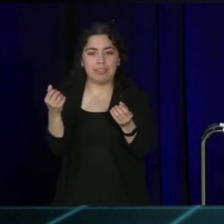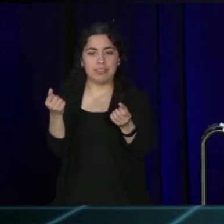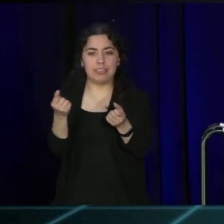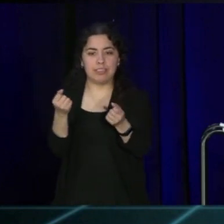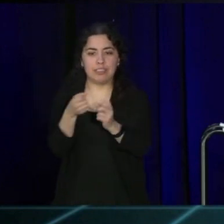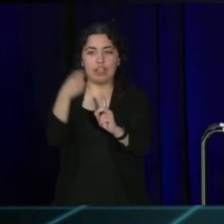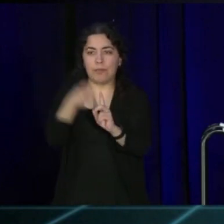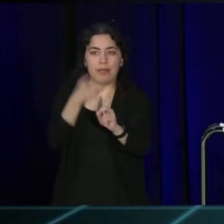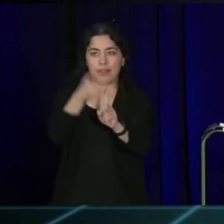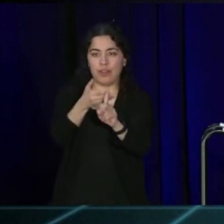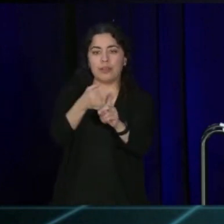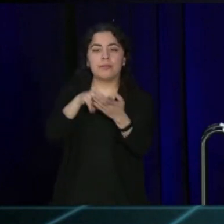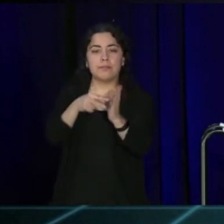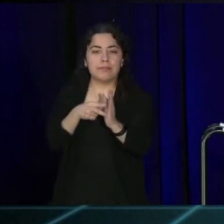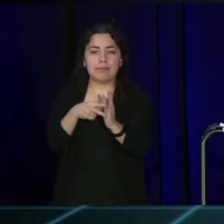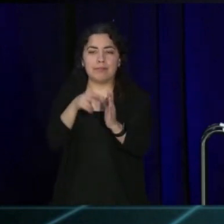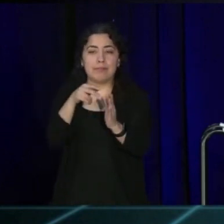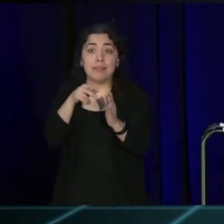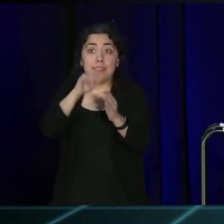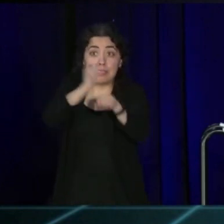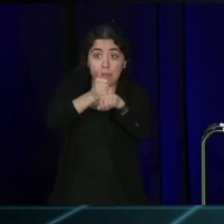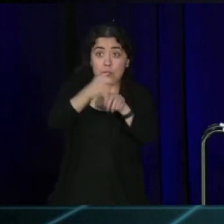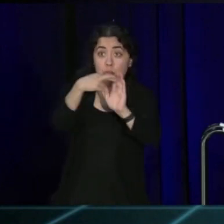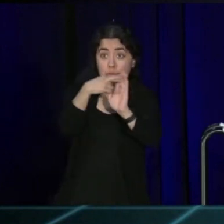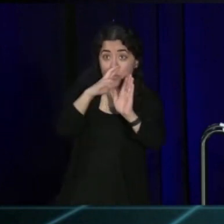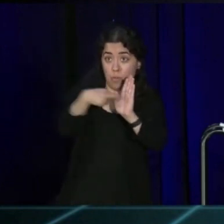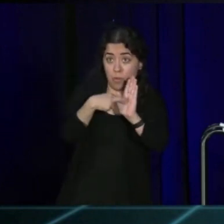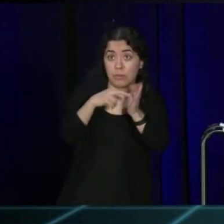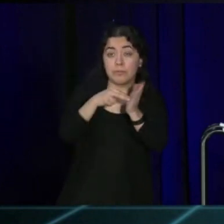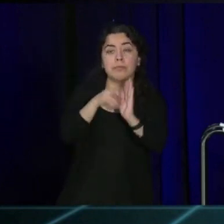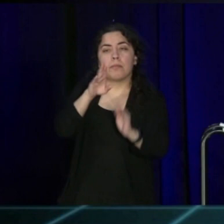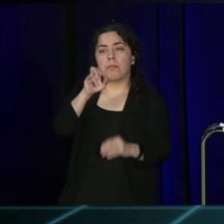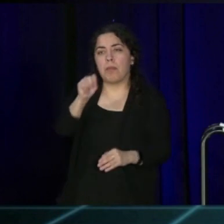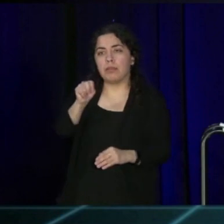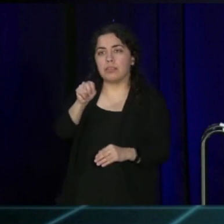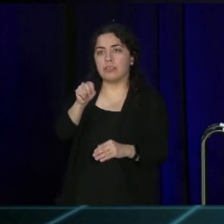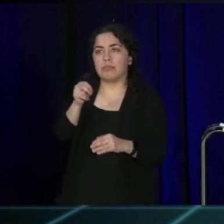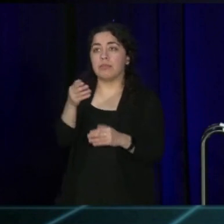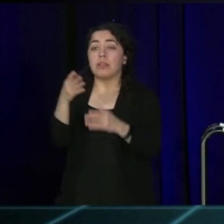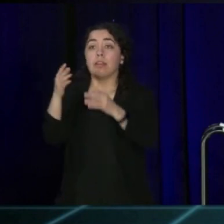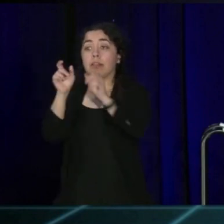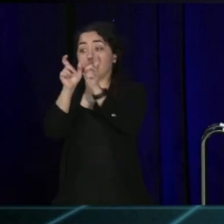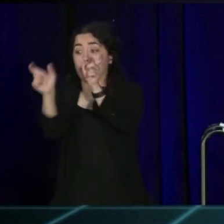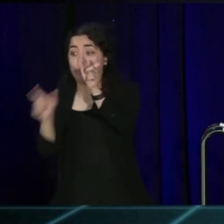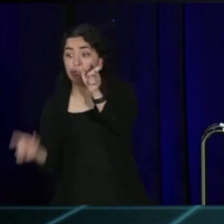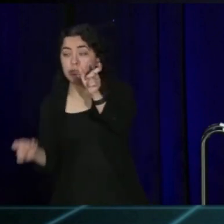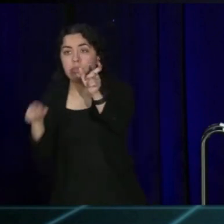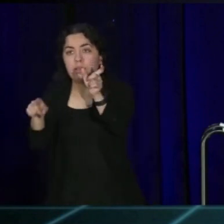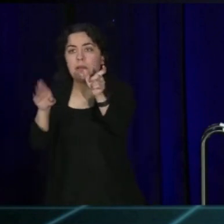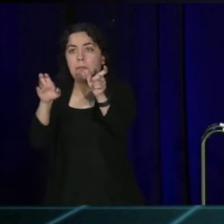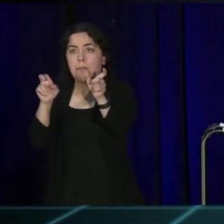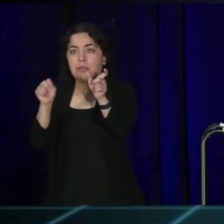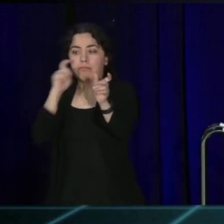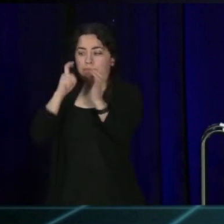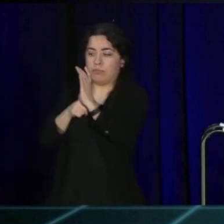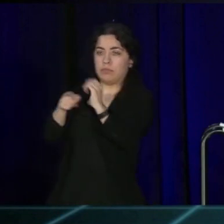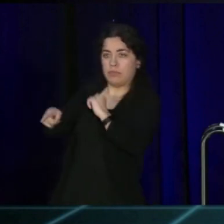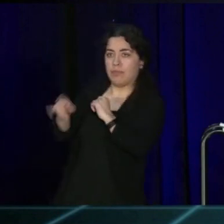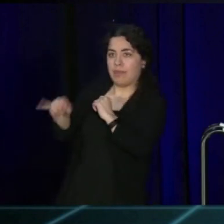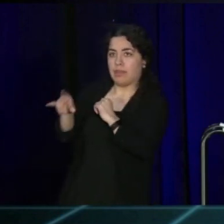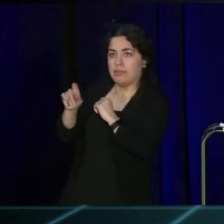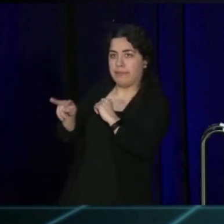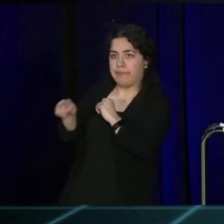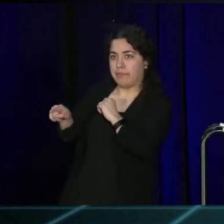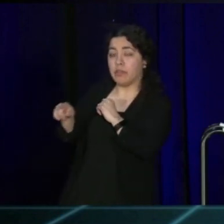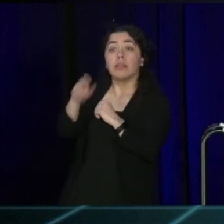a role of the button, it will be represented as a button within the accessibility tree. However, important to note that ARIA doesn't change